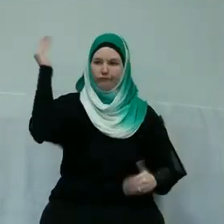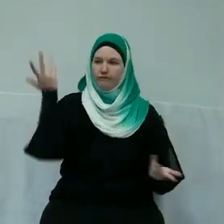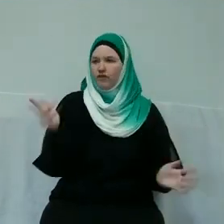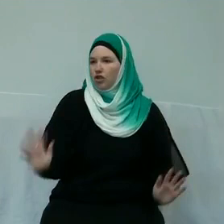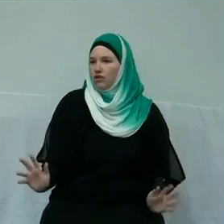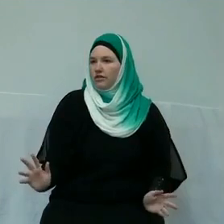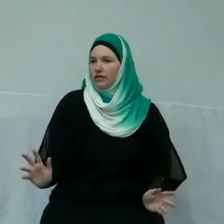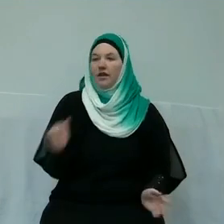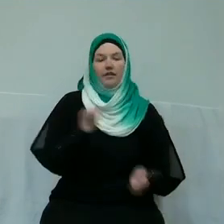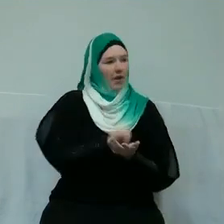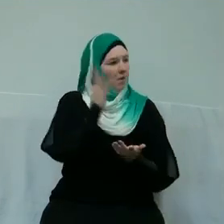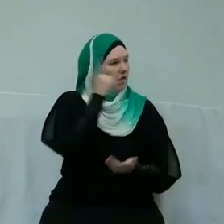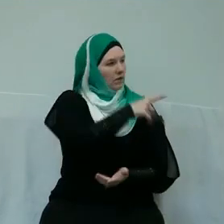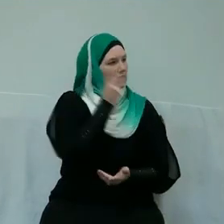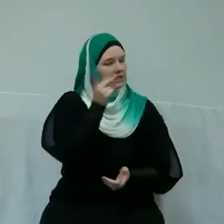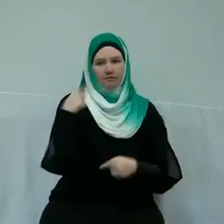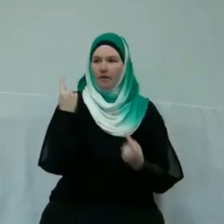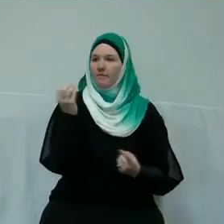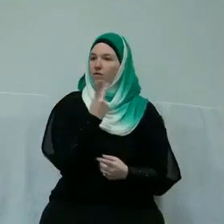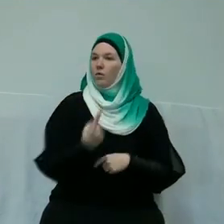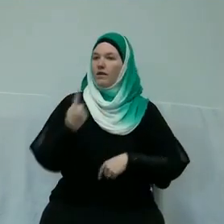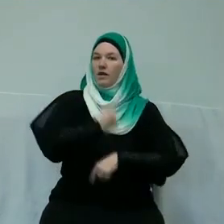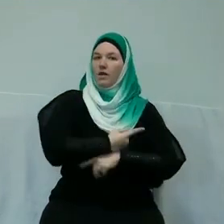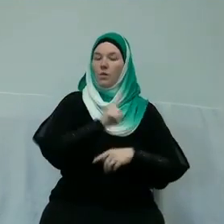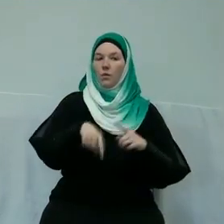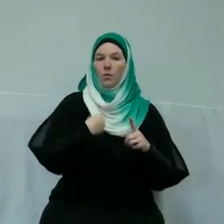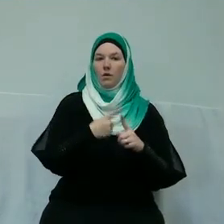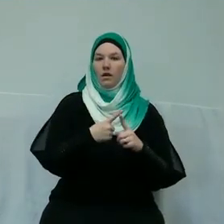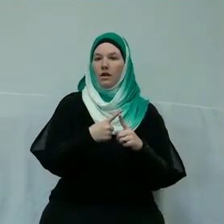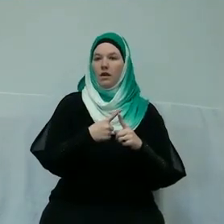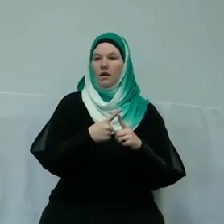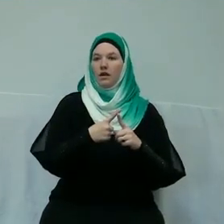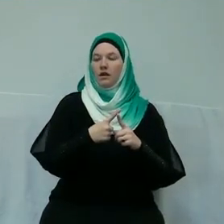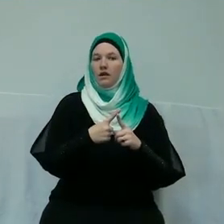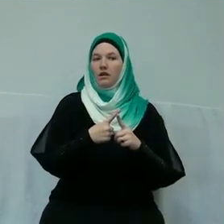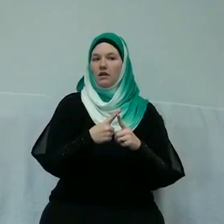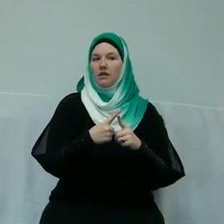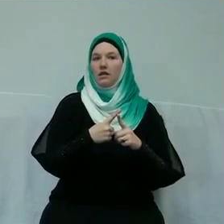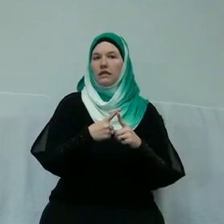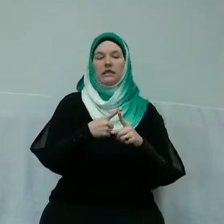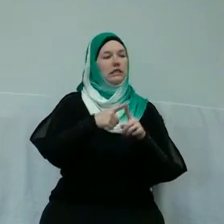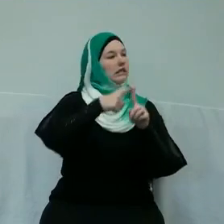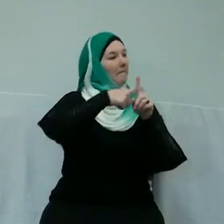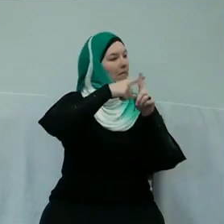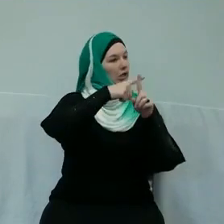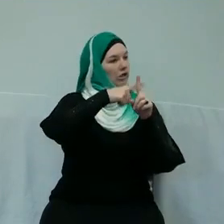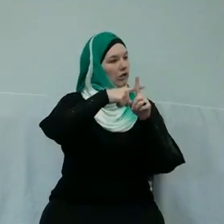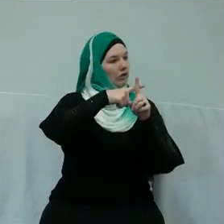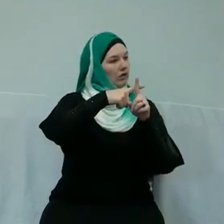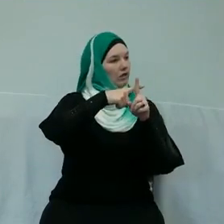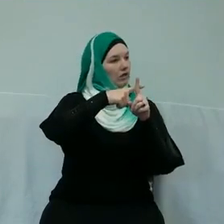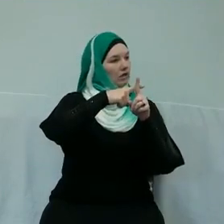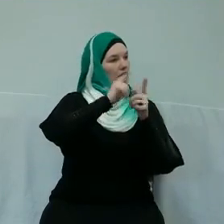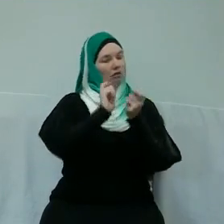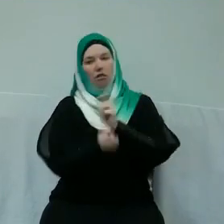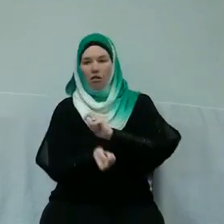why you might have seen in the past few days when temperatures fluctuate between